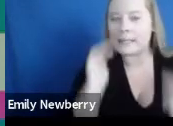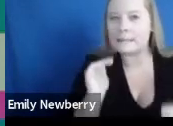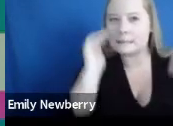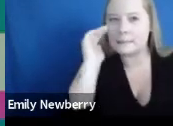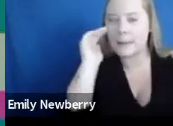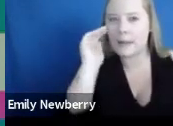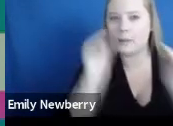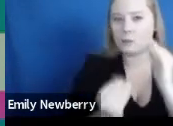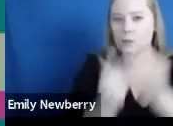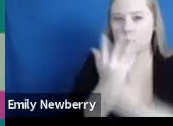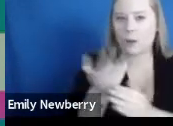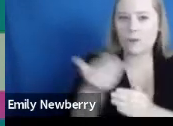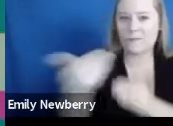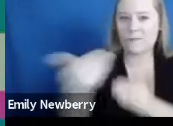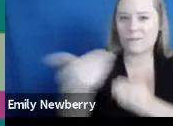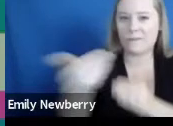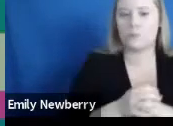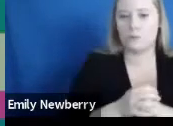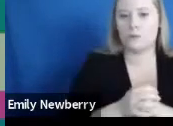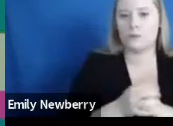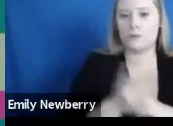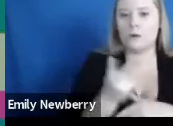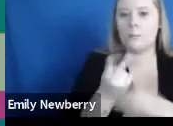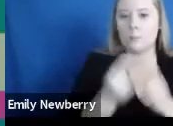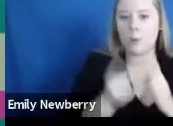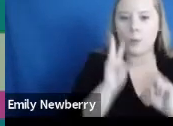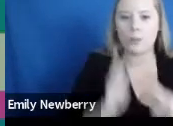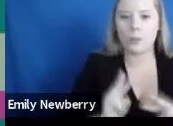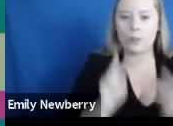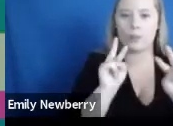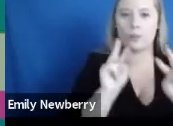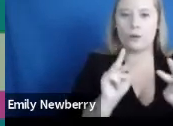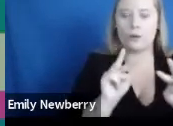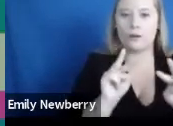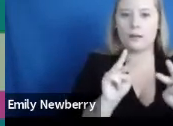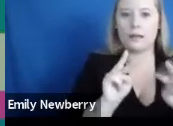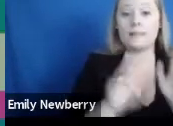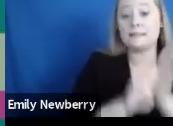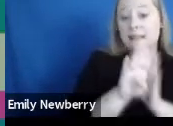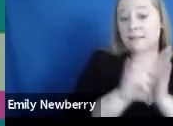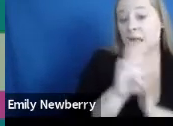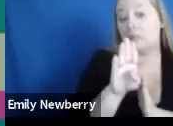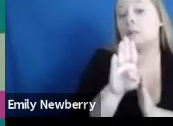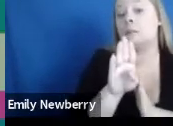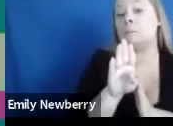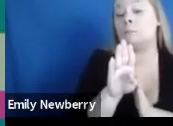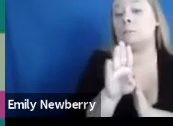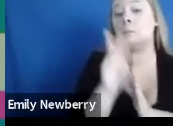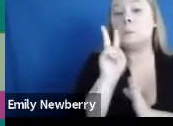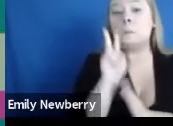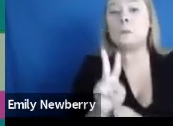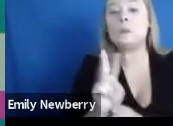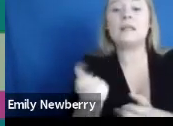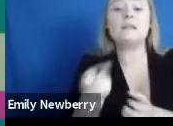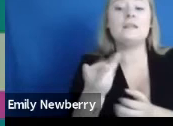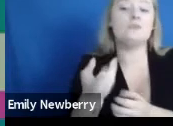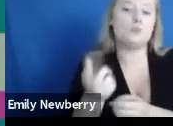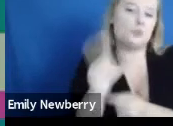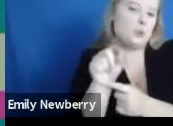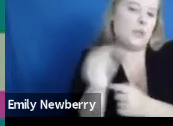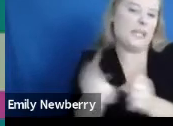grow into the future. And they both look at what the development might look like over the next 20